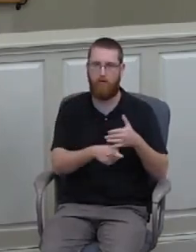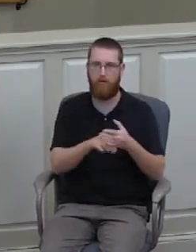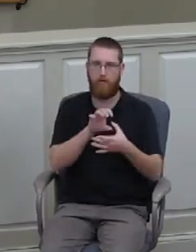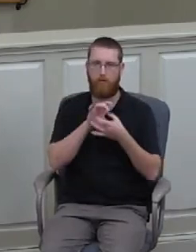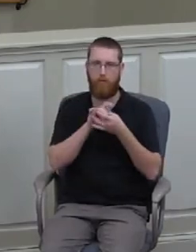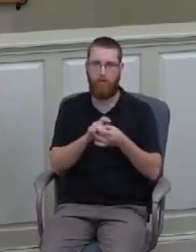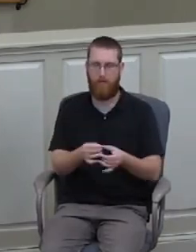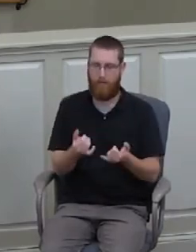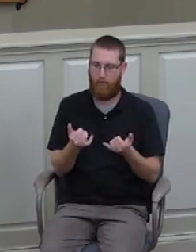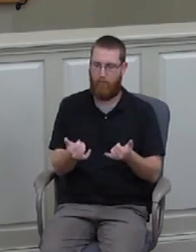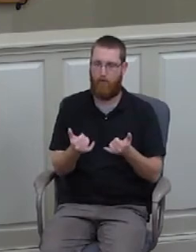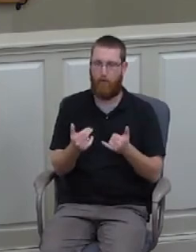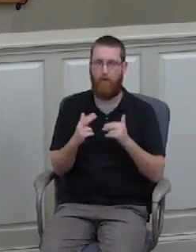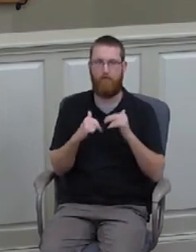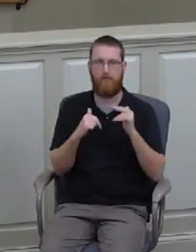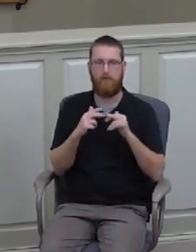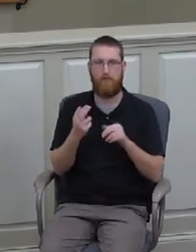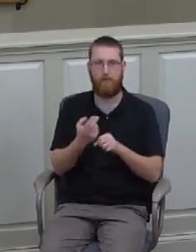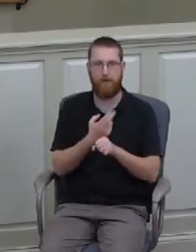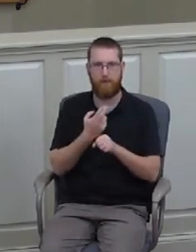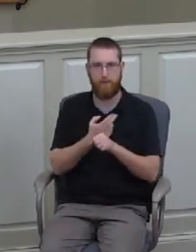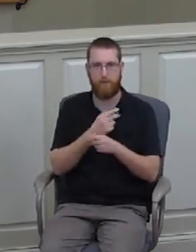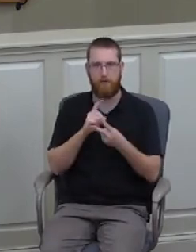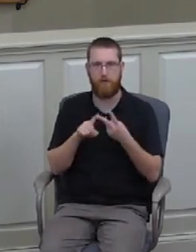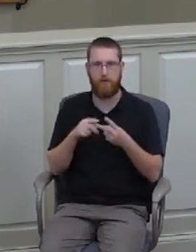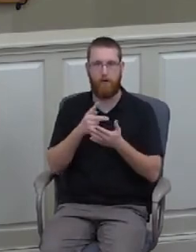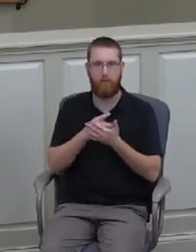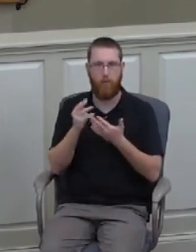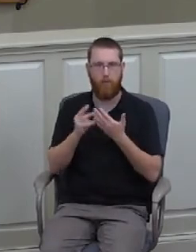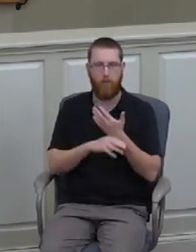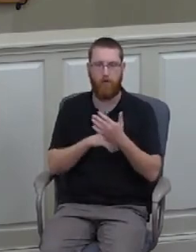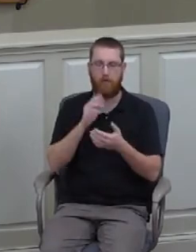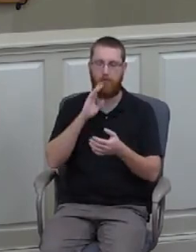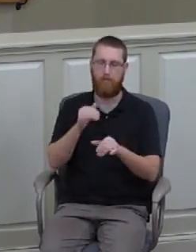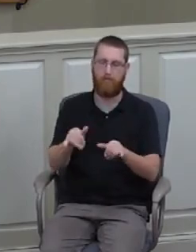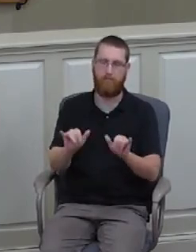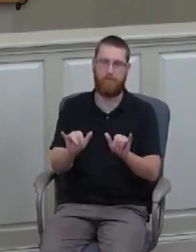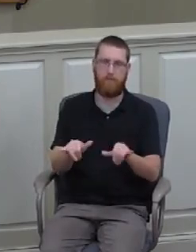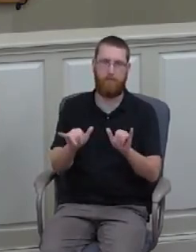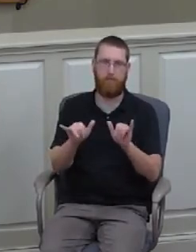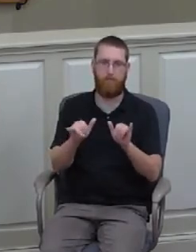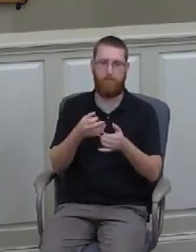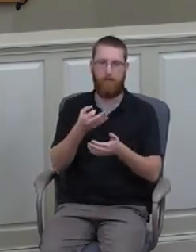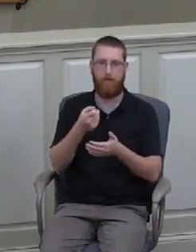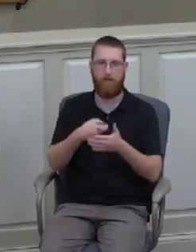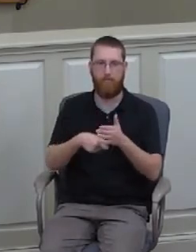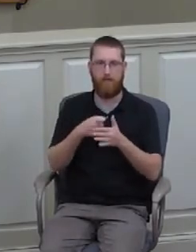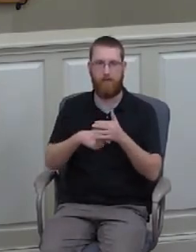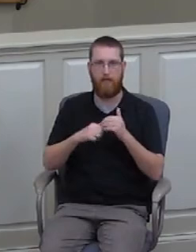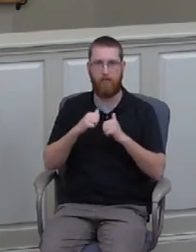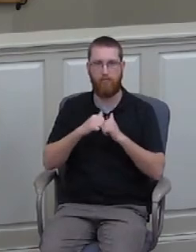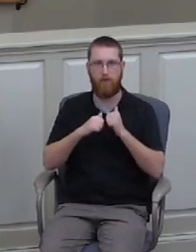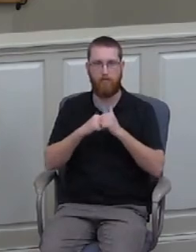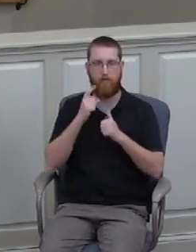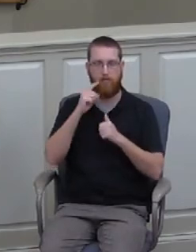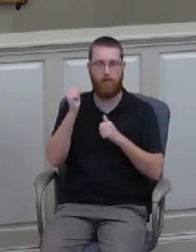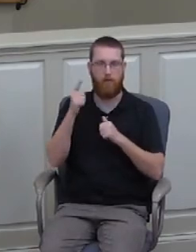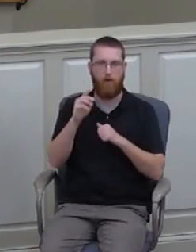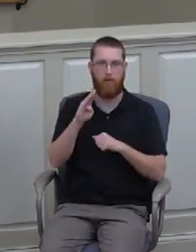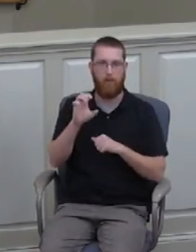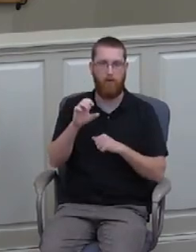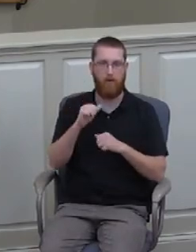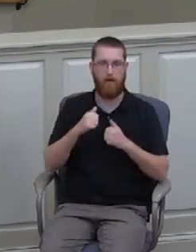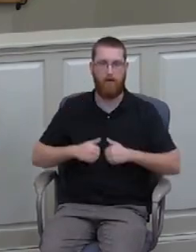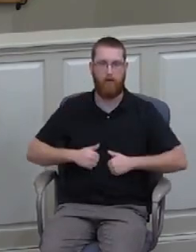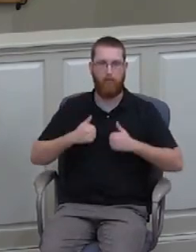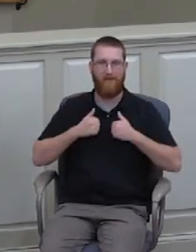current facility use and current programming will maintain a consistent fee structure for all Bull County residents regardless